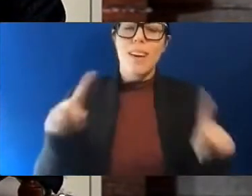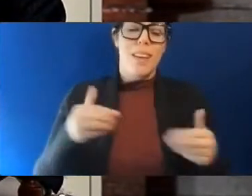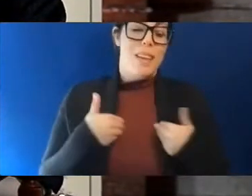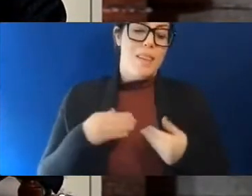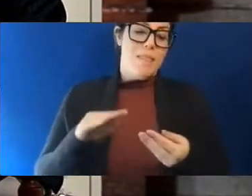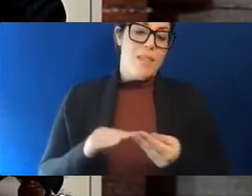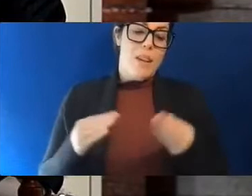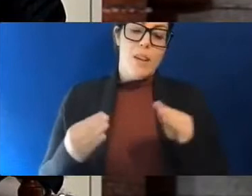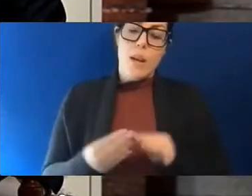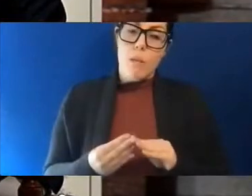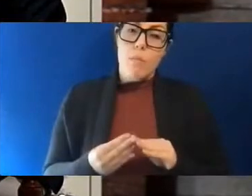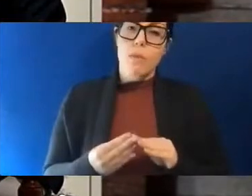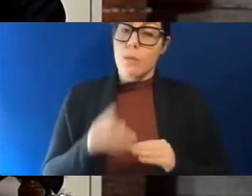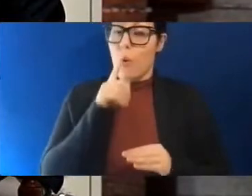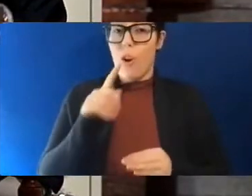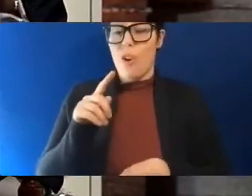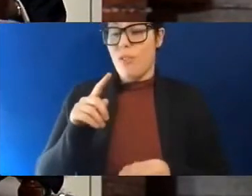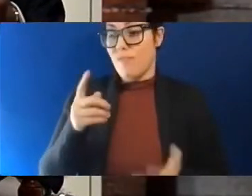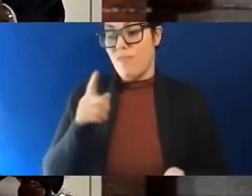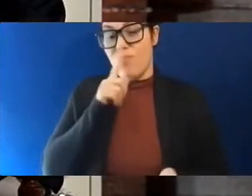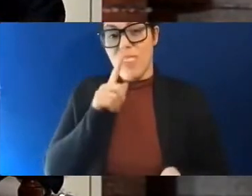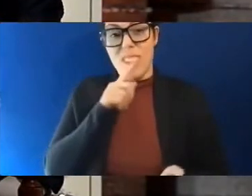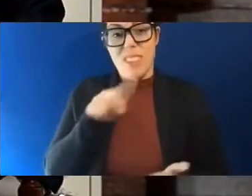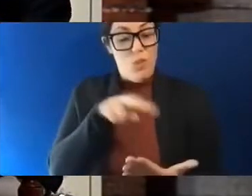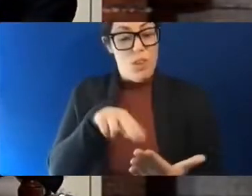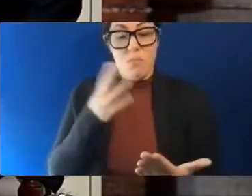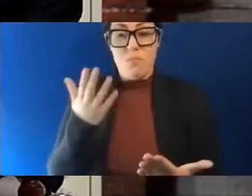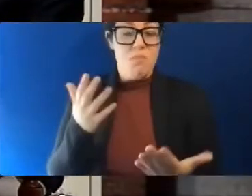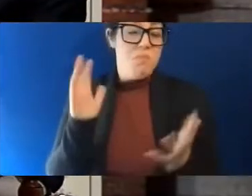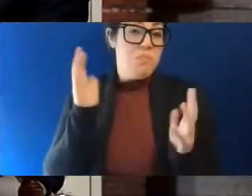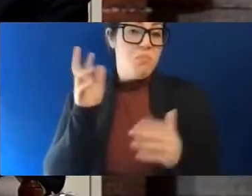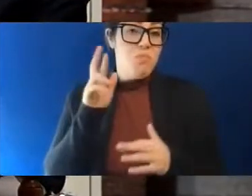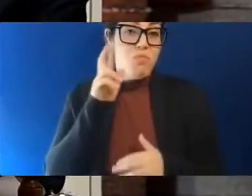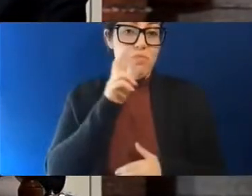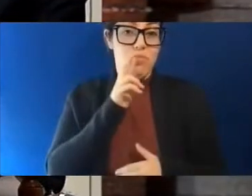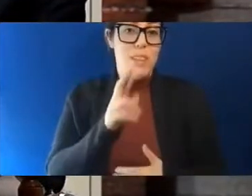numbers that are realistic. Thank you very much.